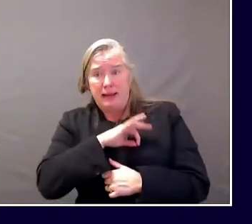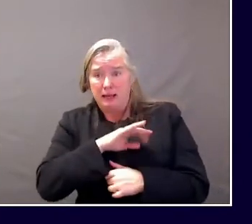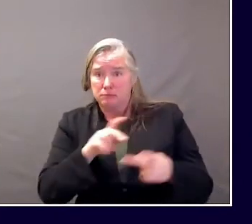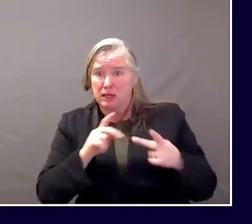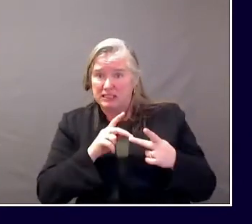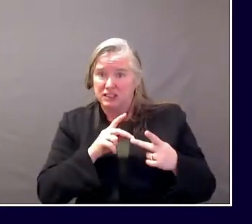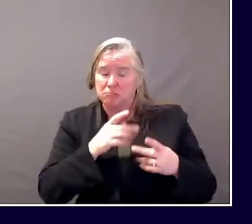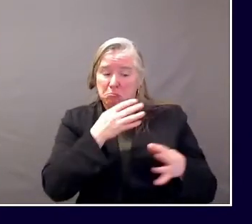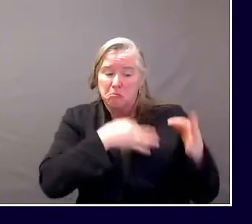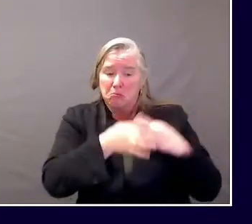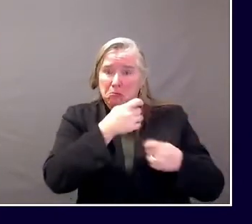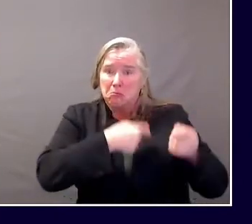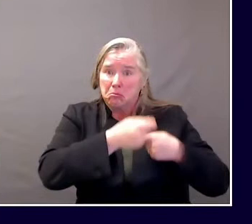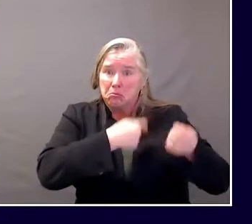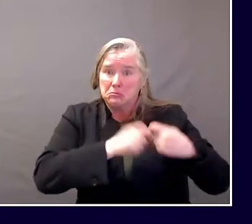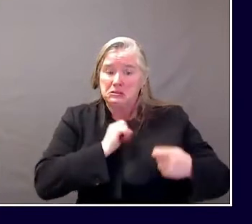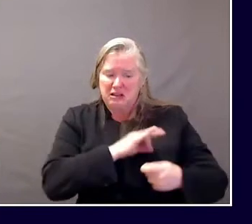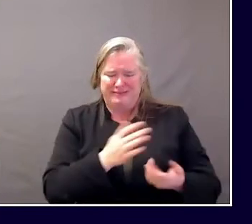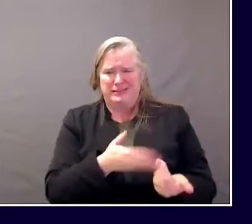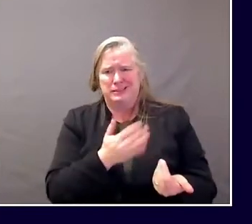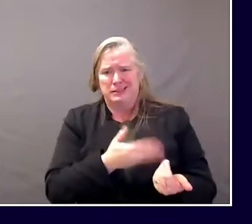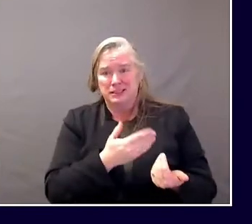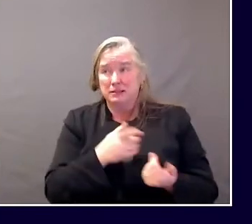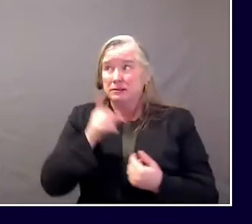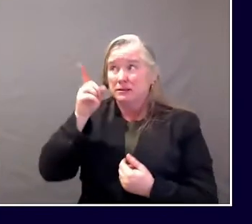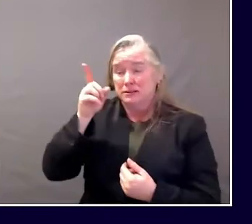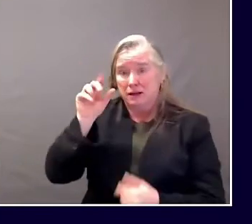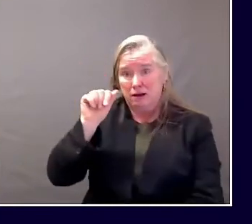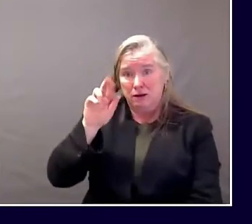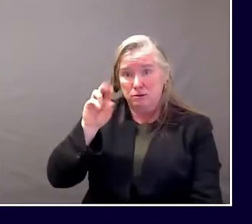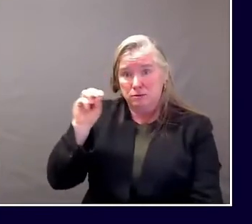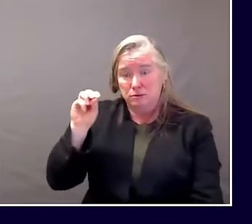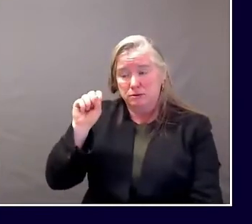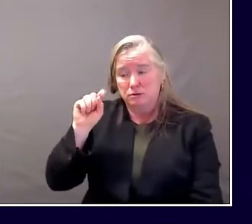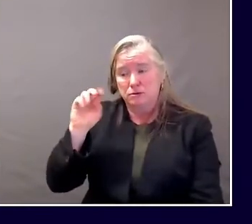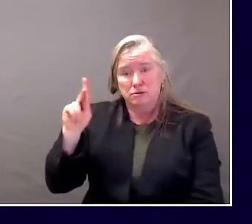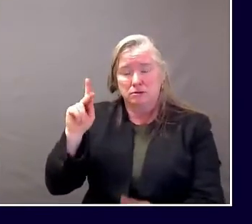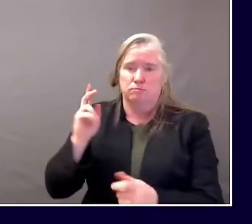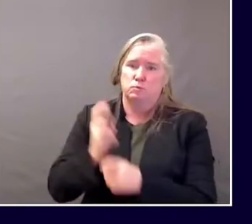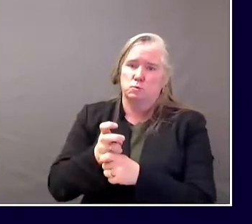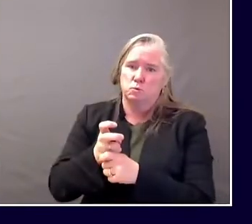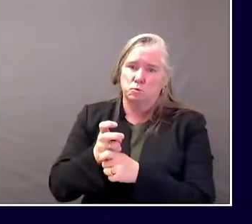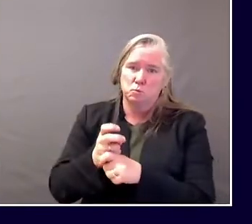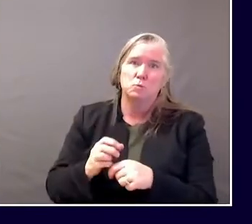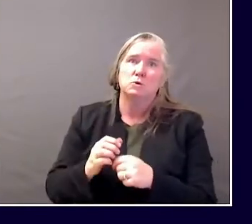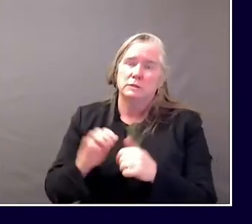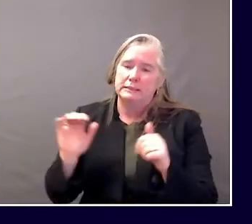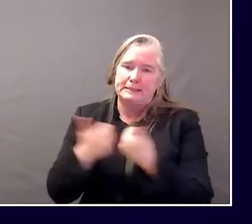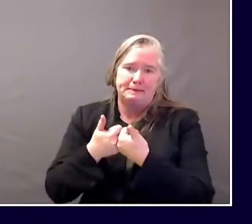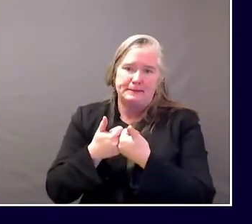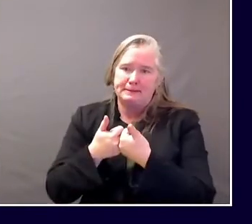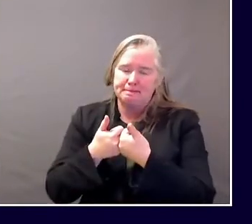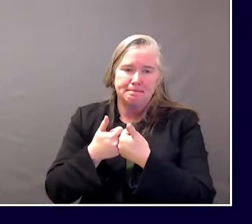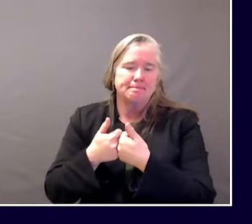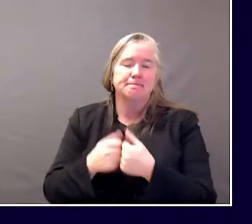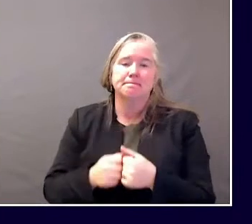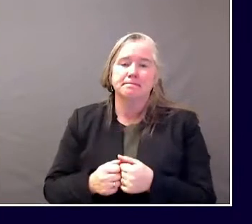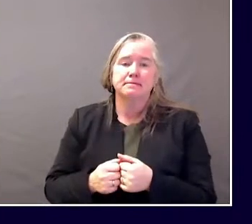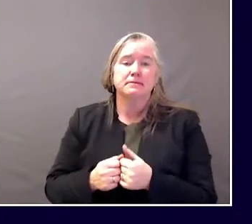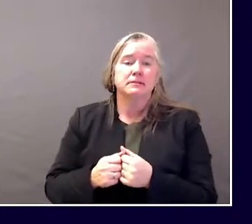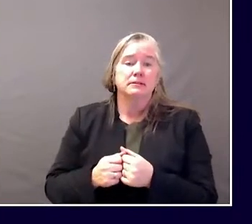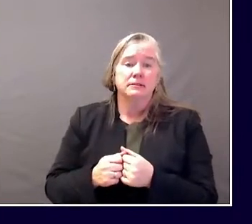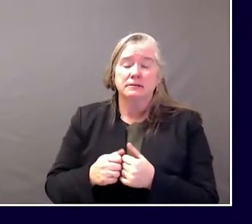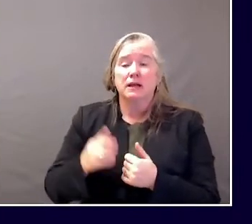In Aroostook County, that's a challenge. We've also seen that in Aroostook County, many members of healthcare facilities